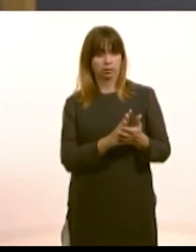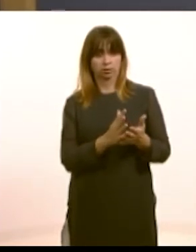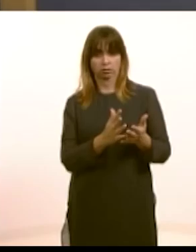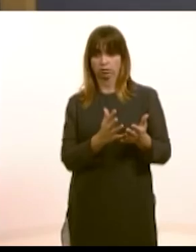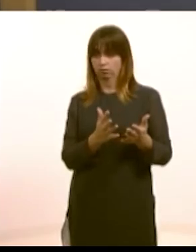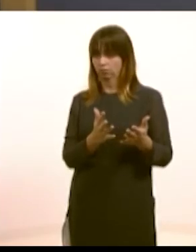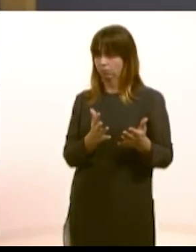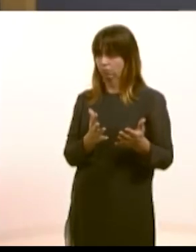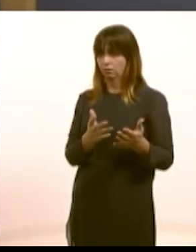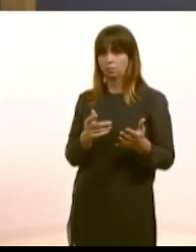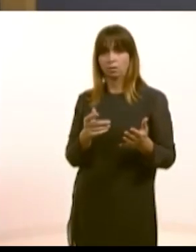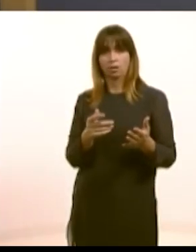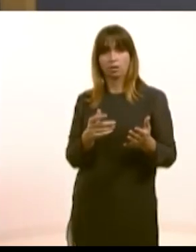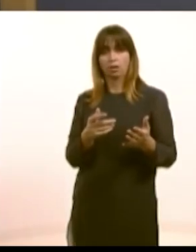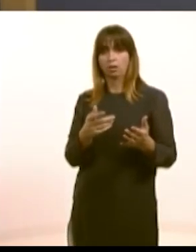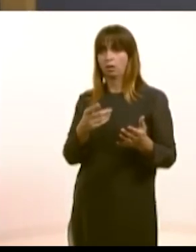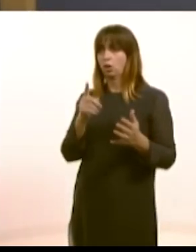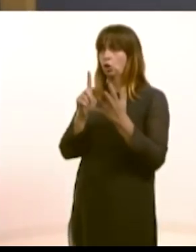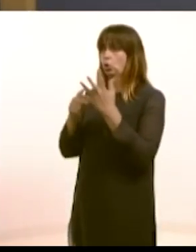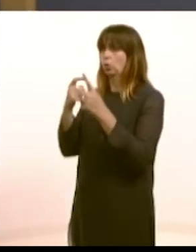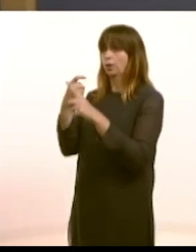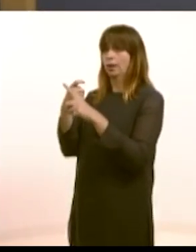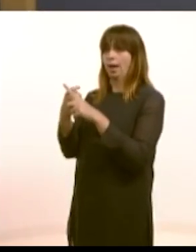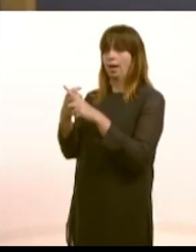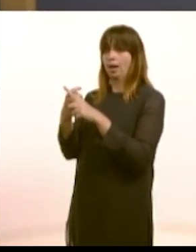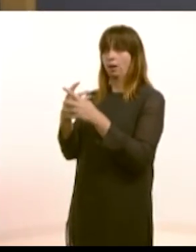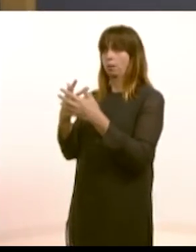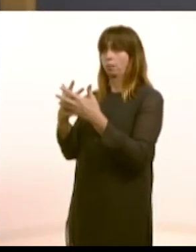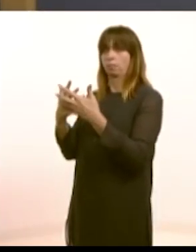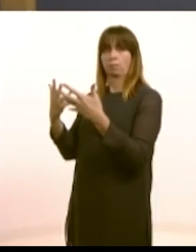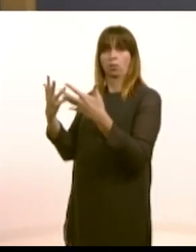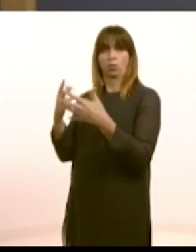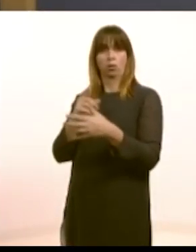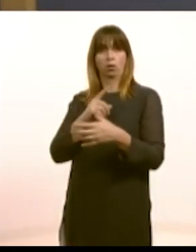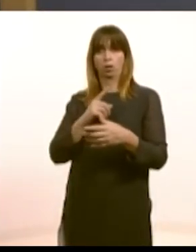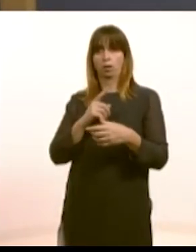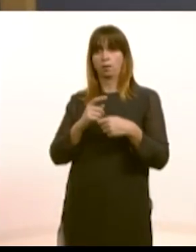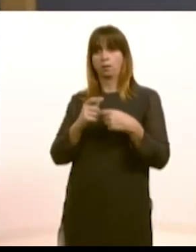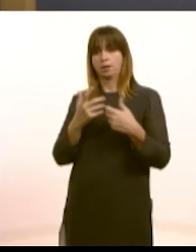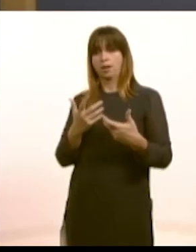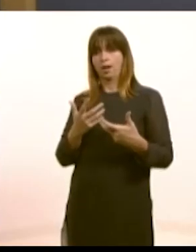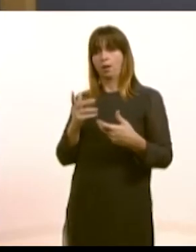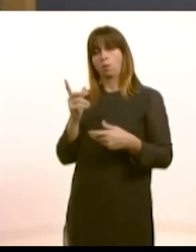half the percentage across the rest of the UK. And having centralised the service for